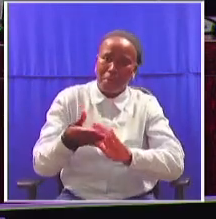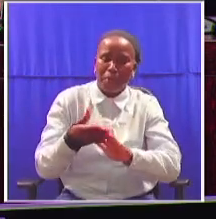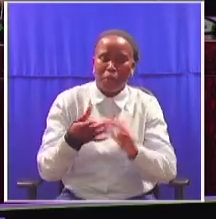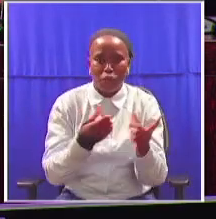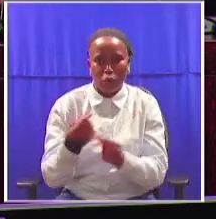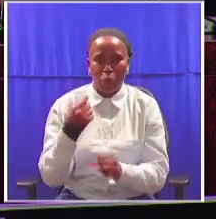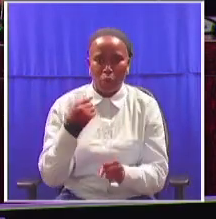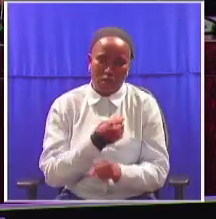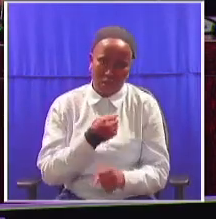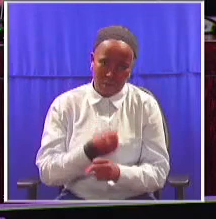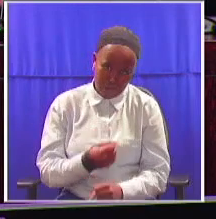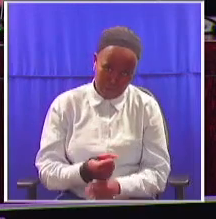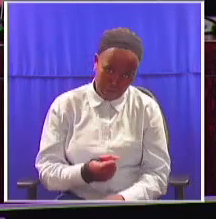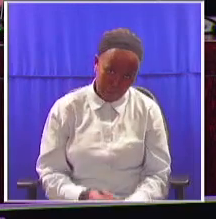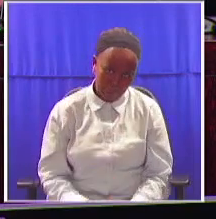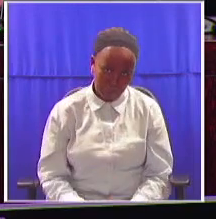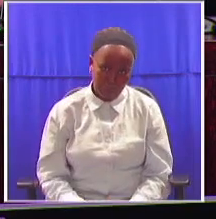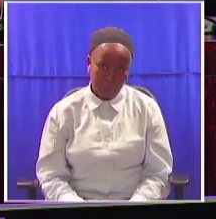execution.